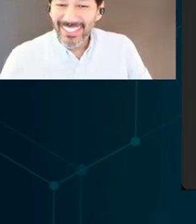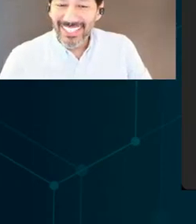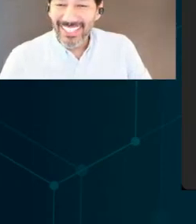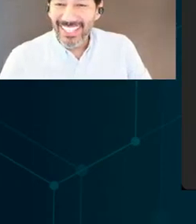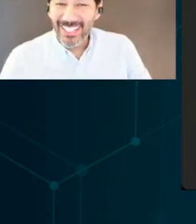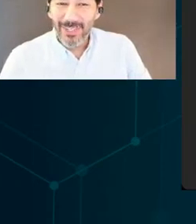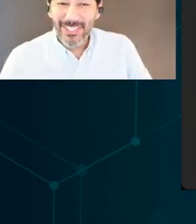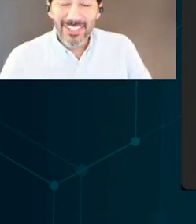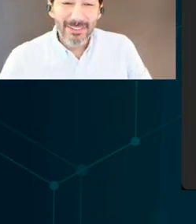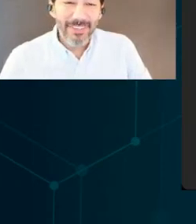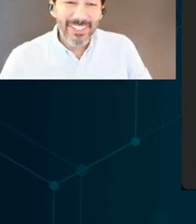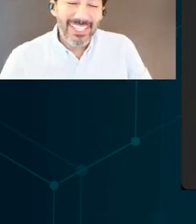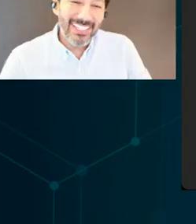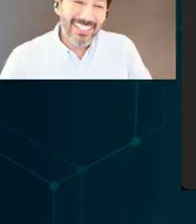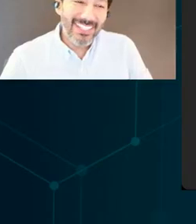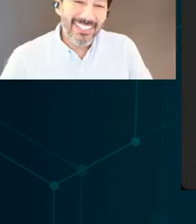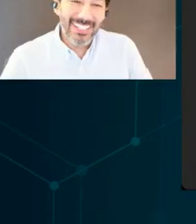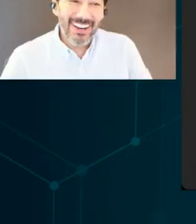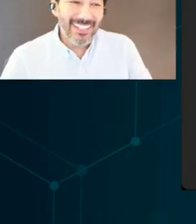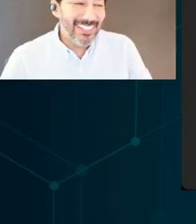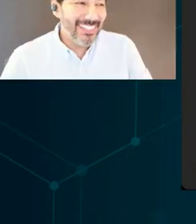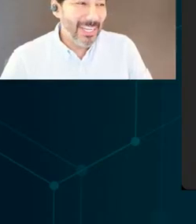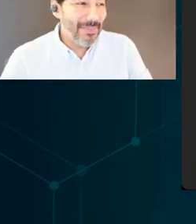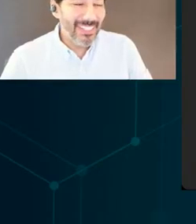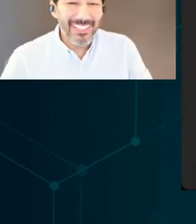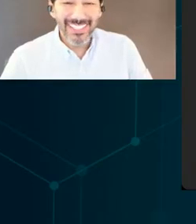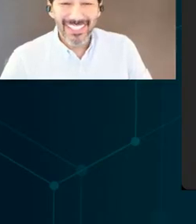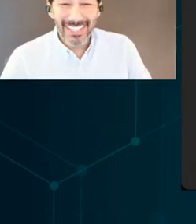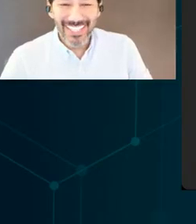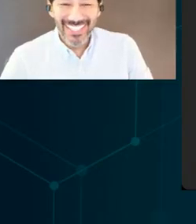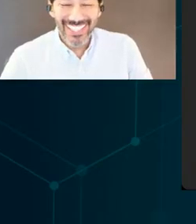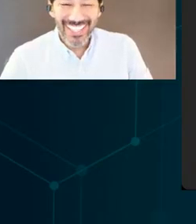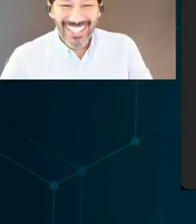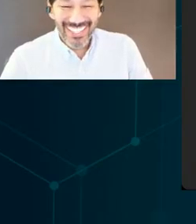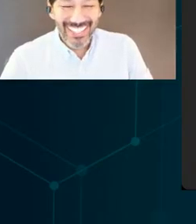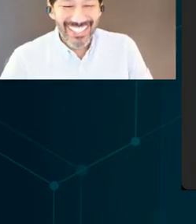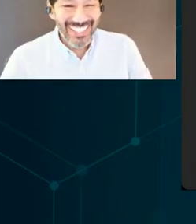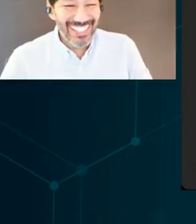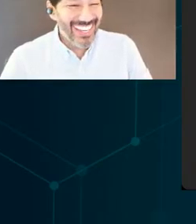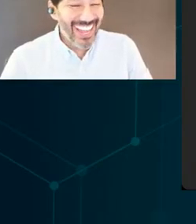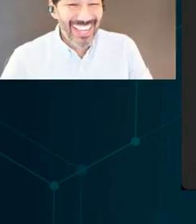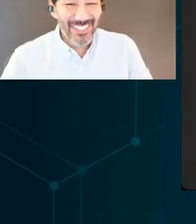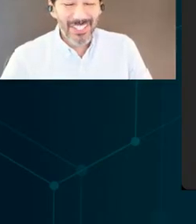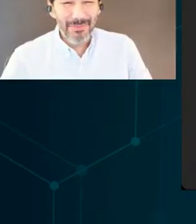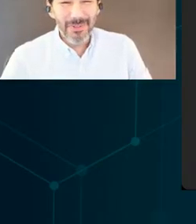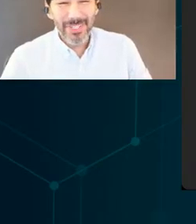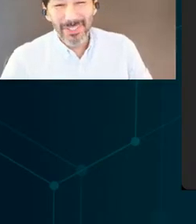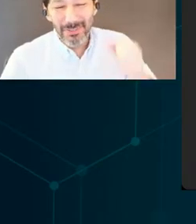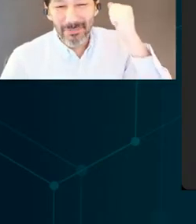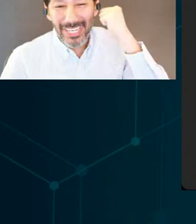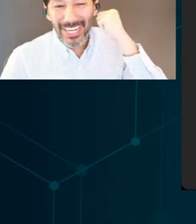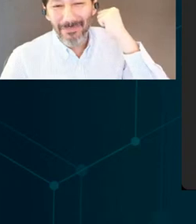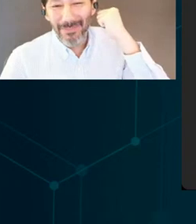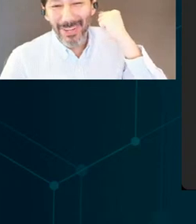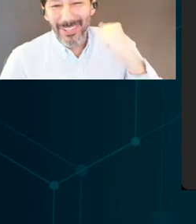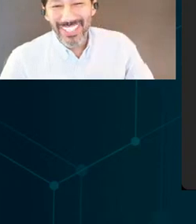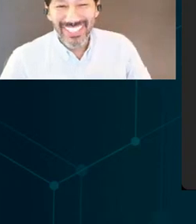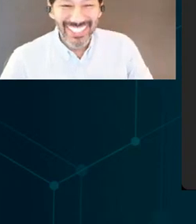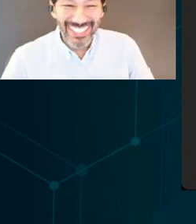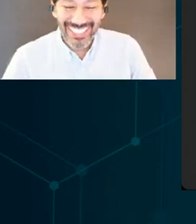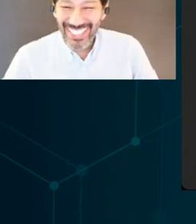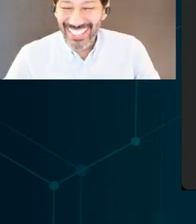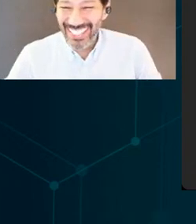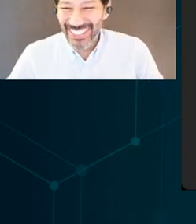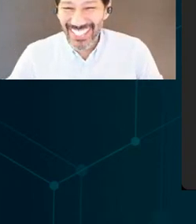Anybody out there? Any questions? I feel like the caller, I mean the actors in the movie, when they were picking up the